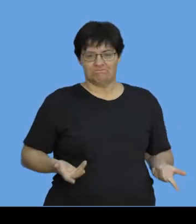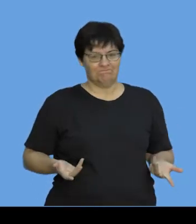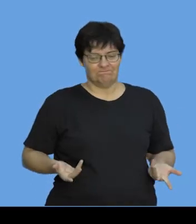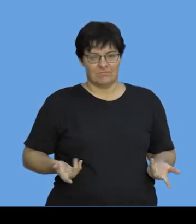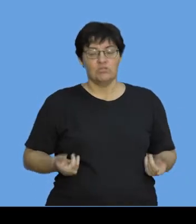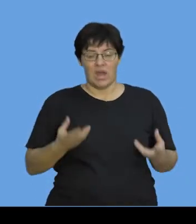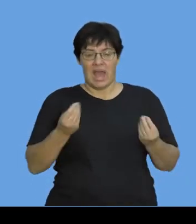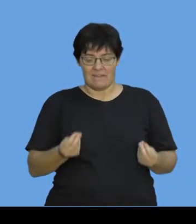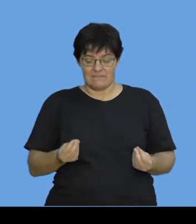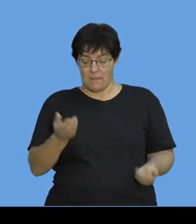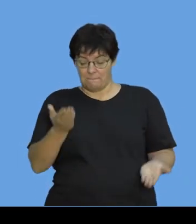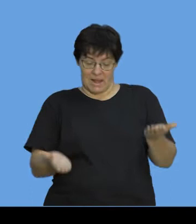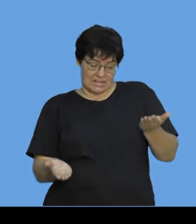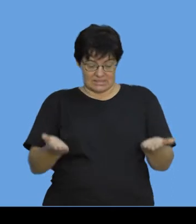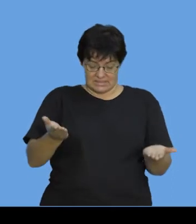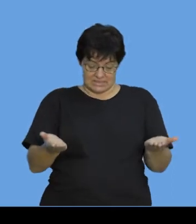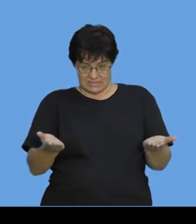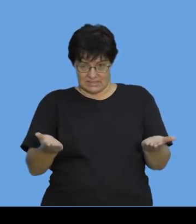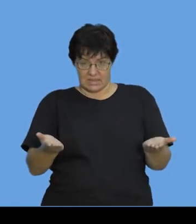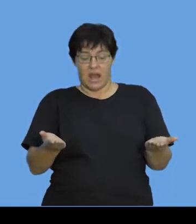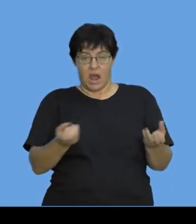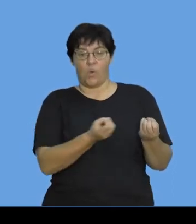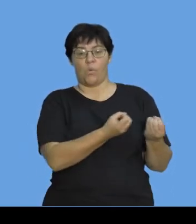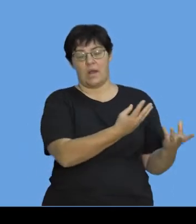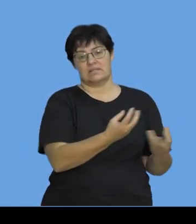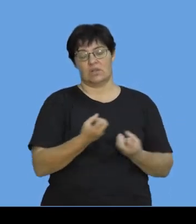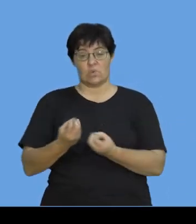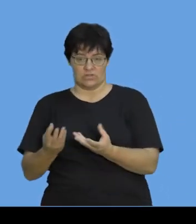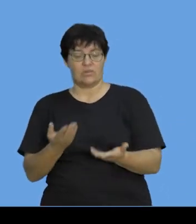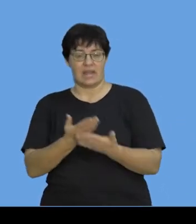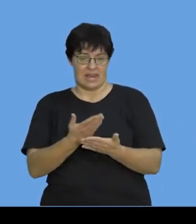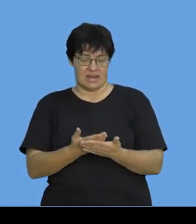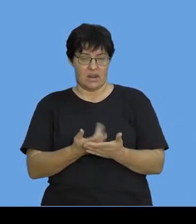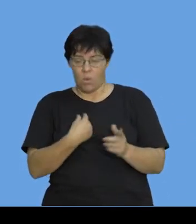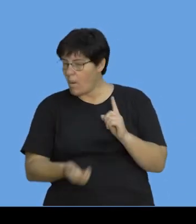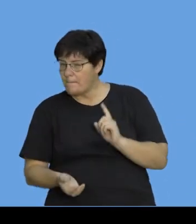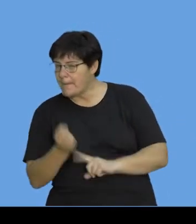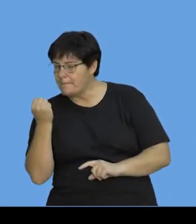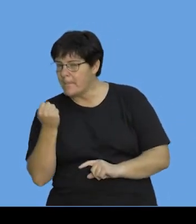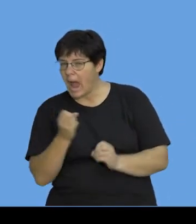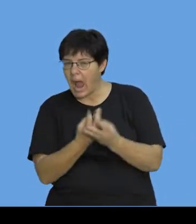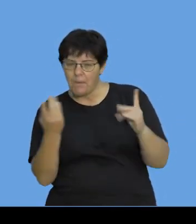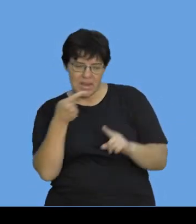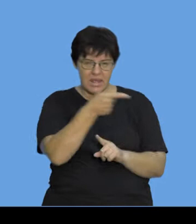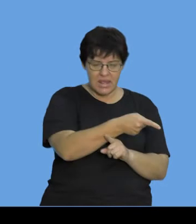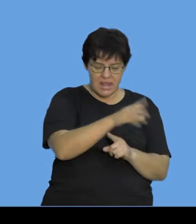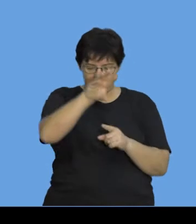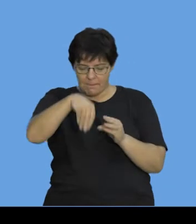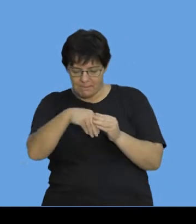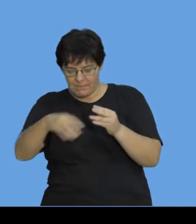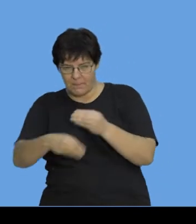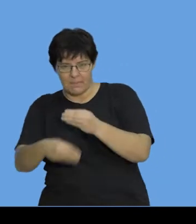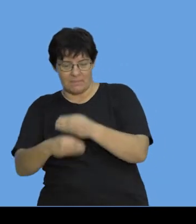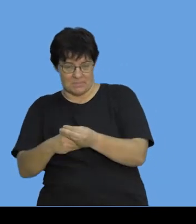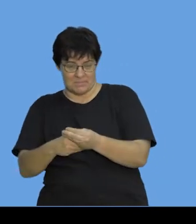use this to calculate quantities, and also to determine the amount of reactant. So the moment we talk amount, think about